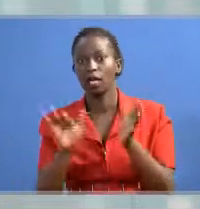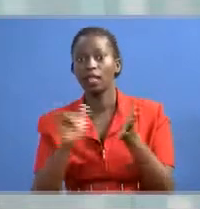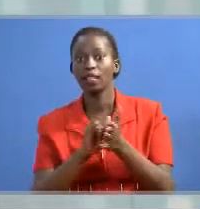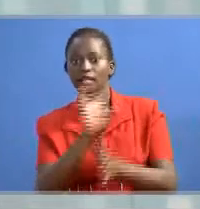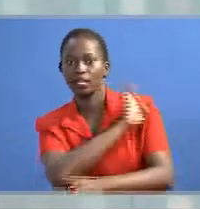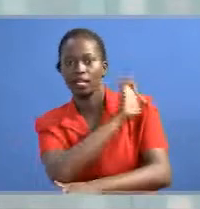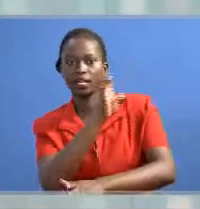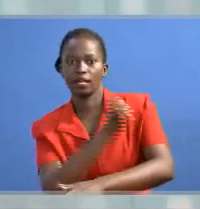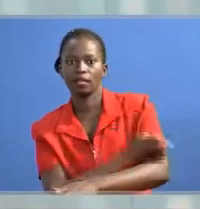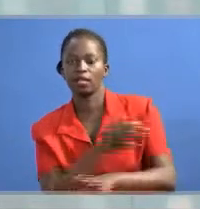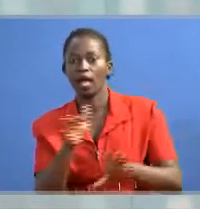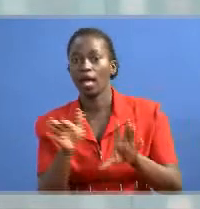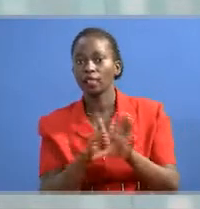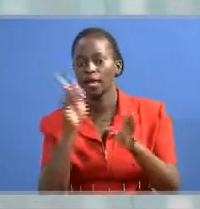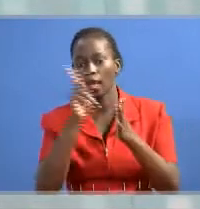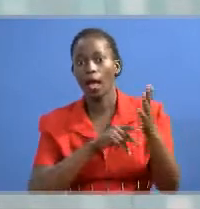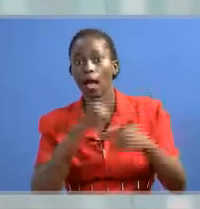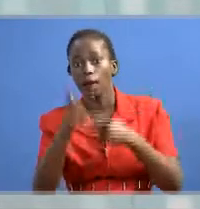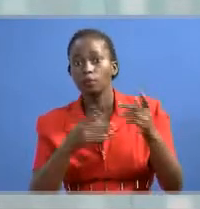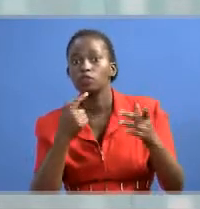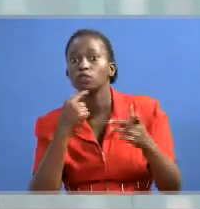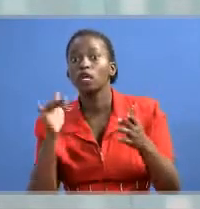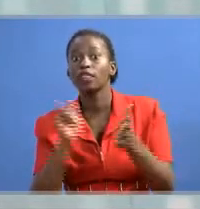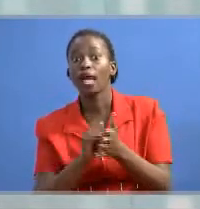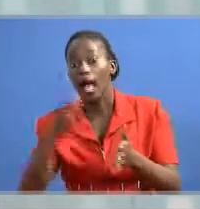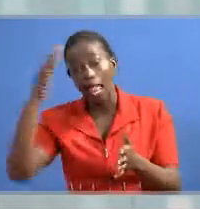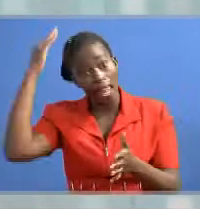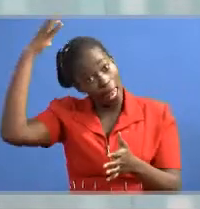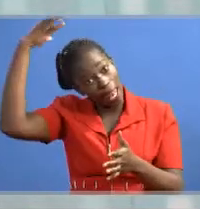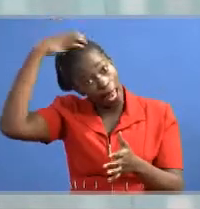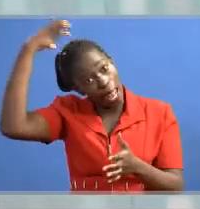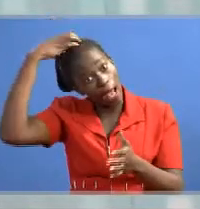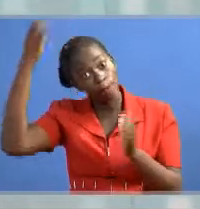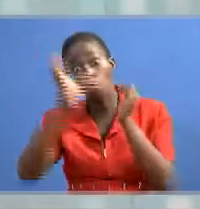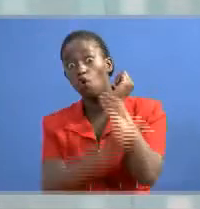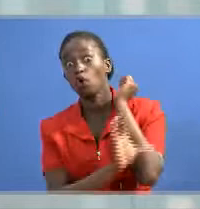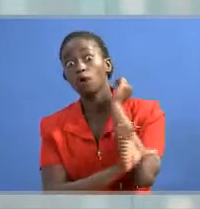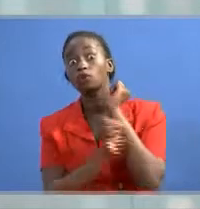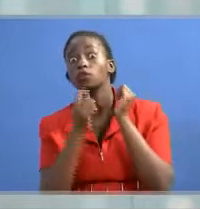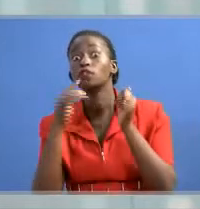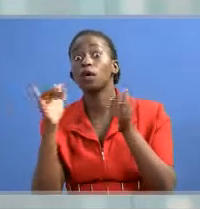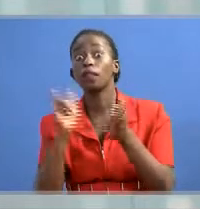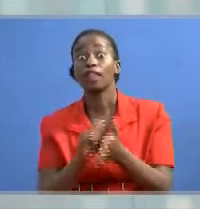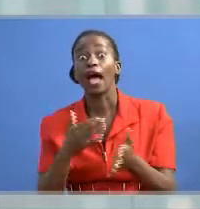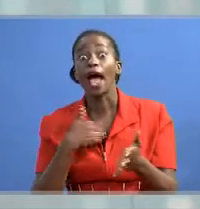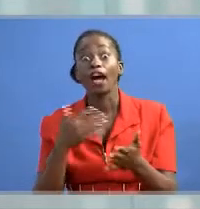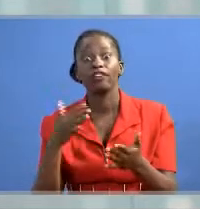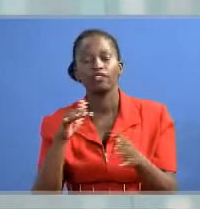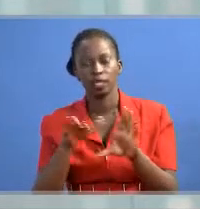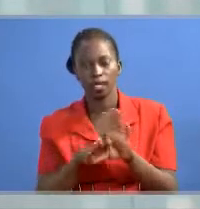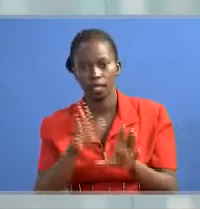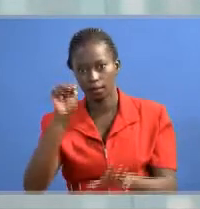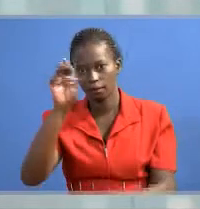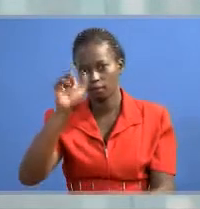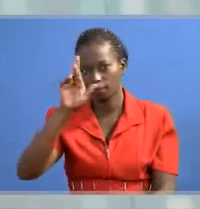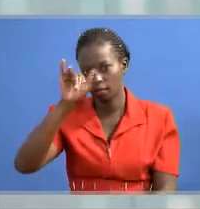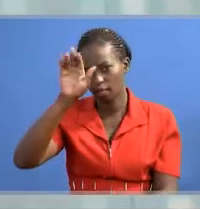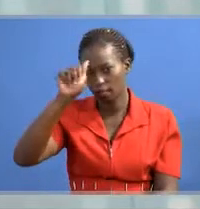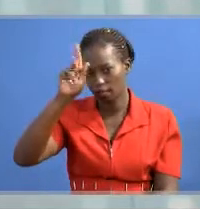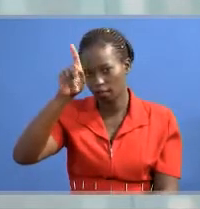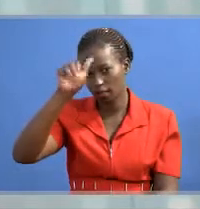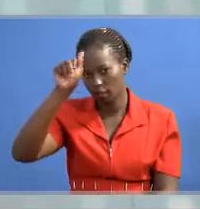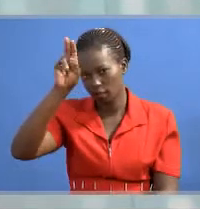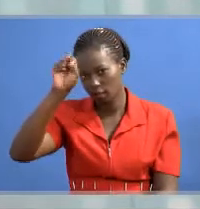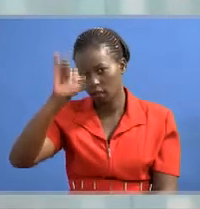Corporation is in the process of electrifying Manda Island in Lamu County. Speaking at the start of a field visit tour at Mariakani Rerekiad in